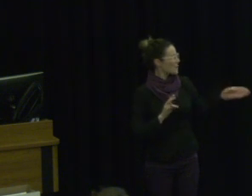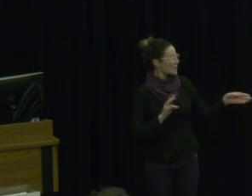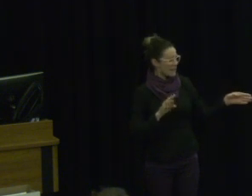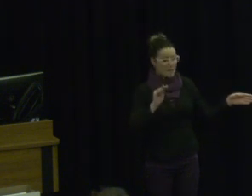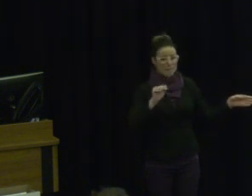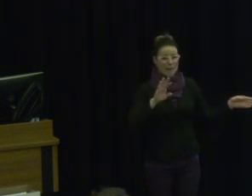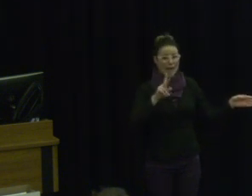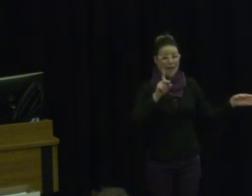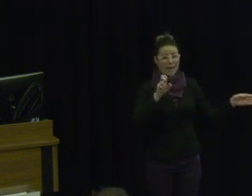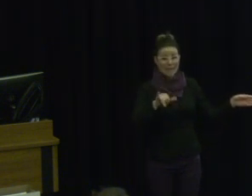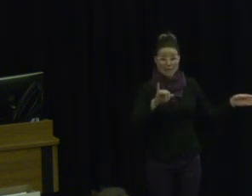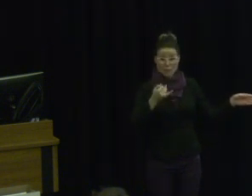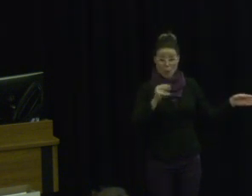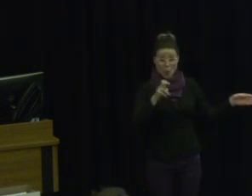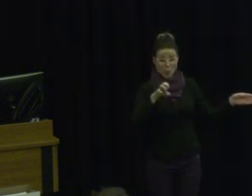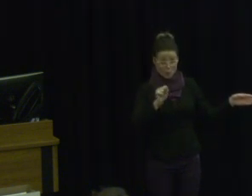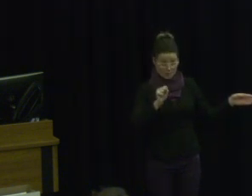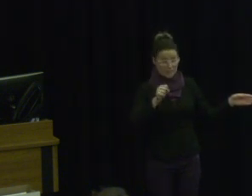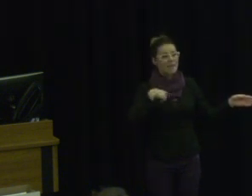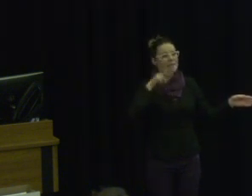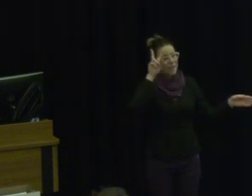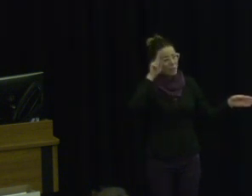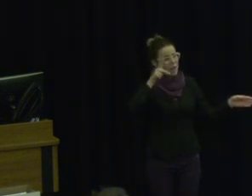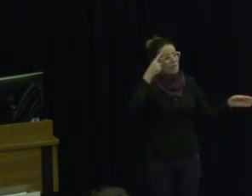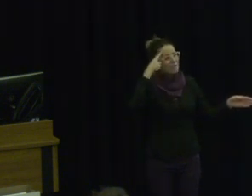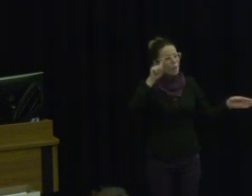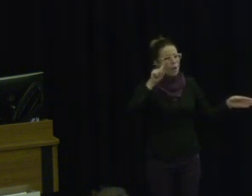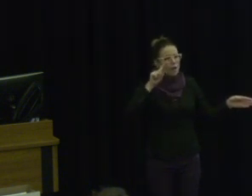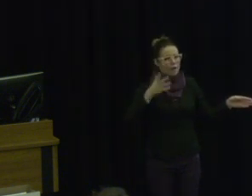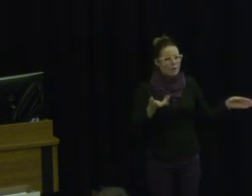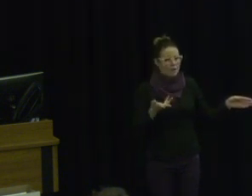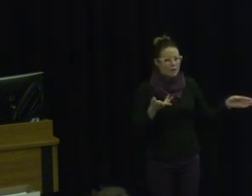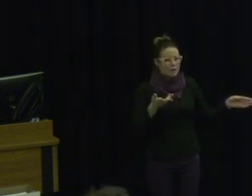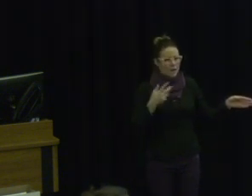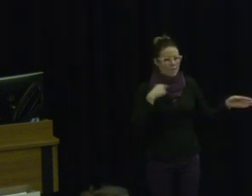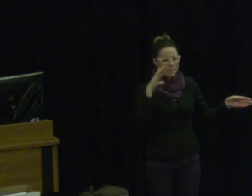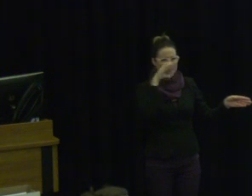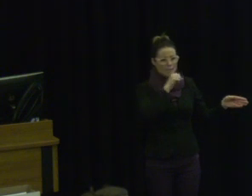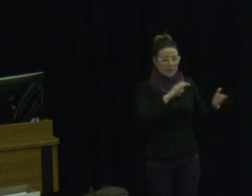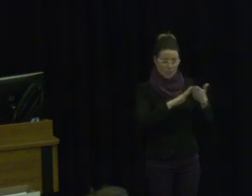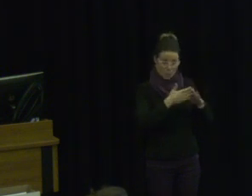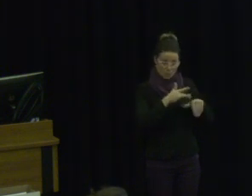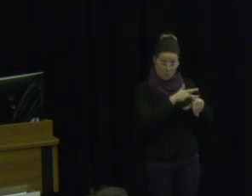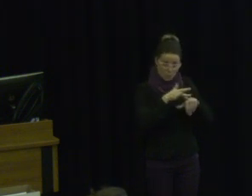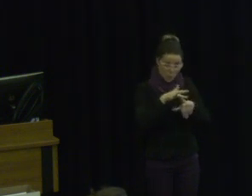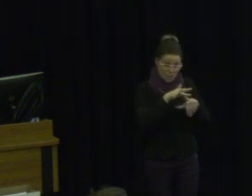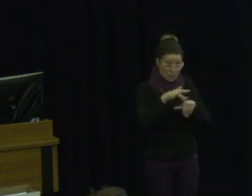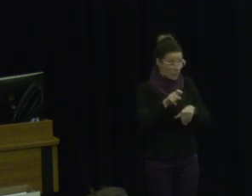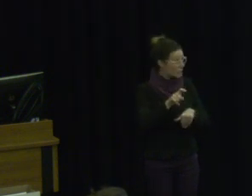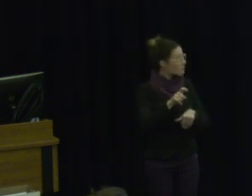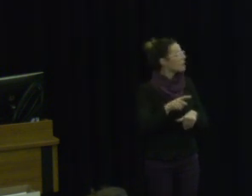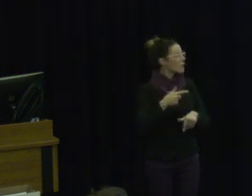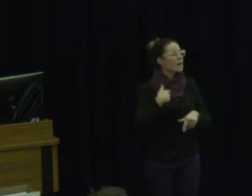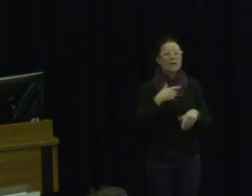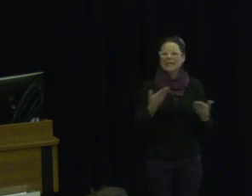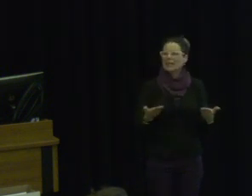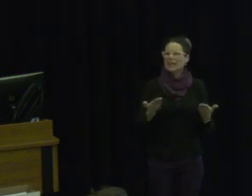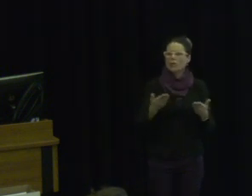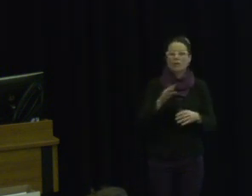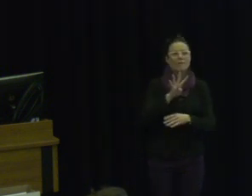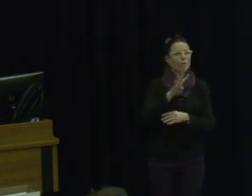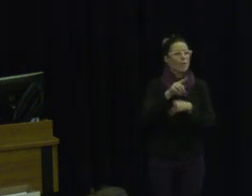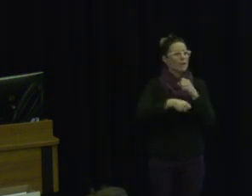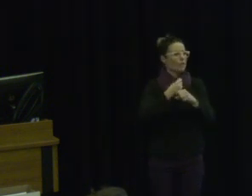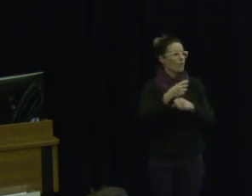President of Human Resources, serving all three of the University of Southern Maine campuses. I've been here for about 4.5 years,